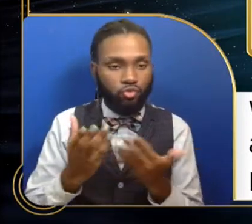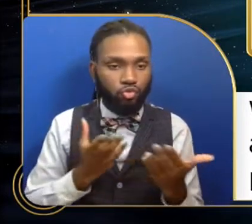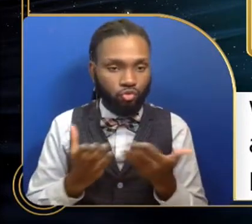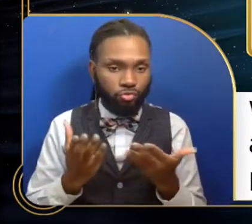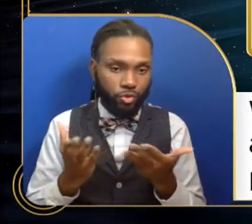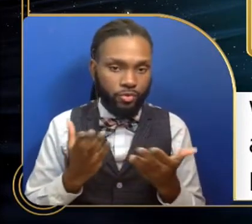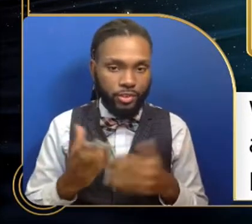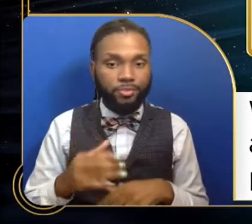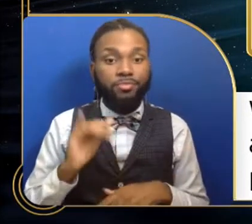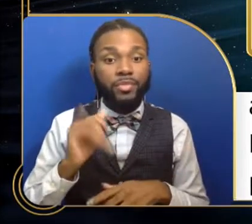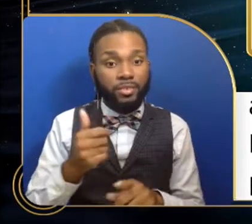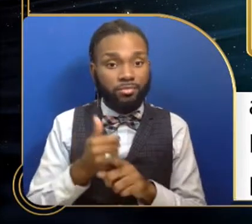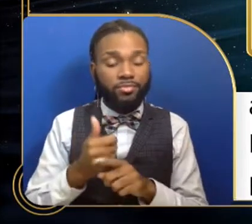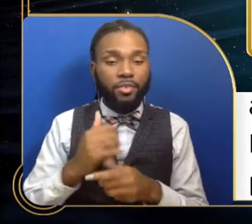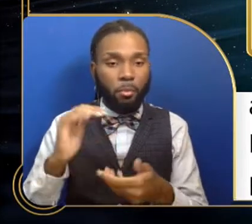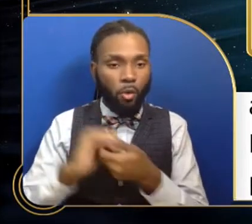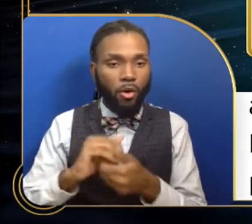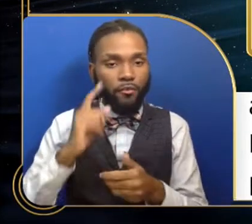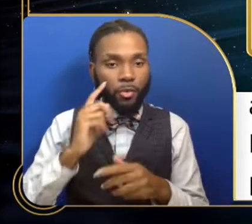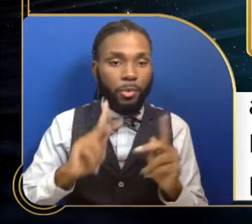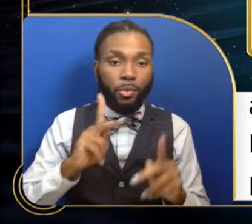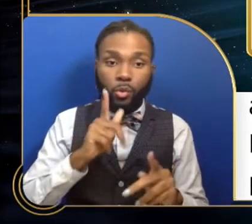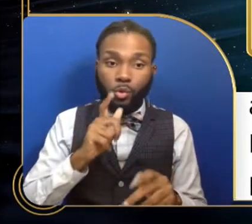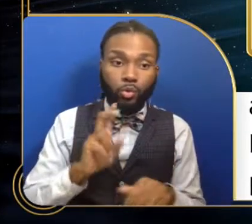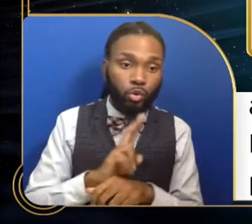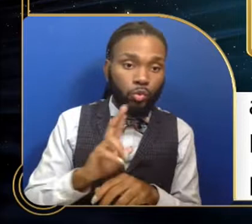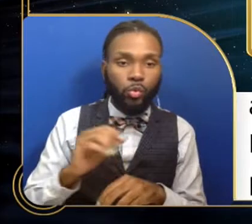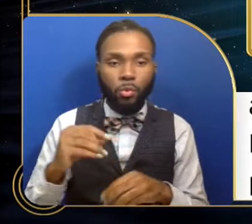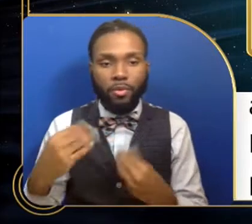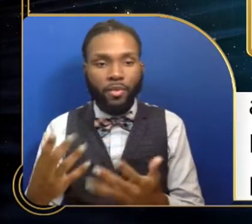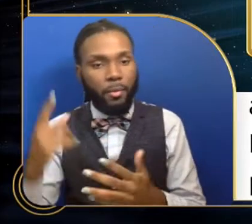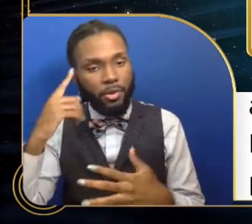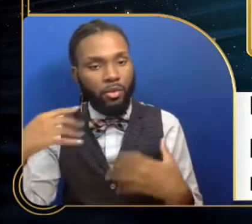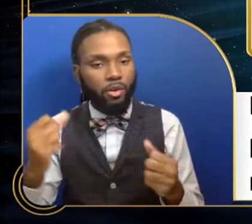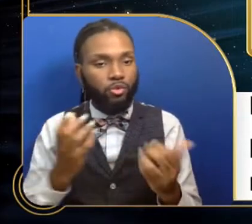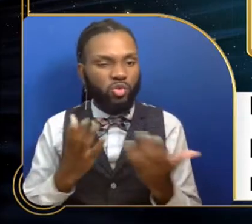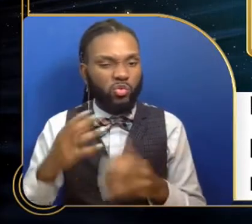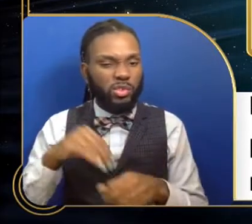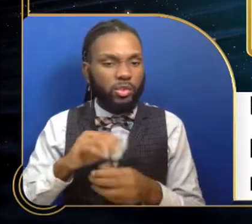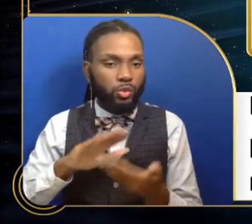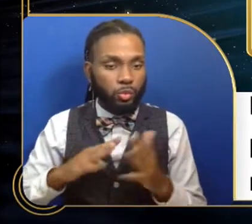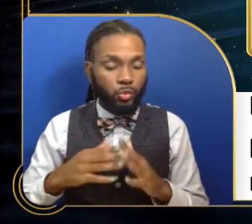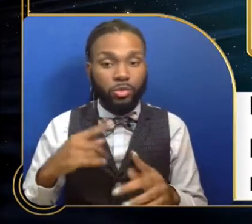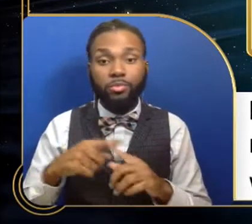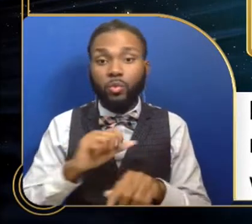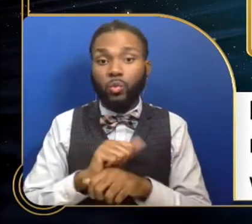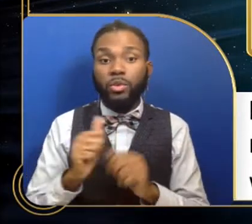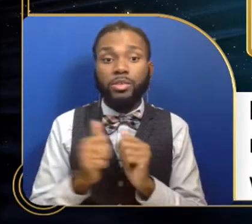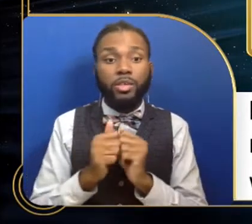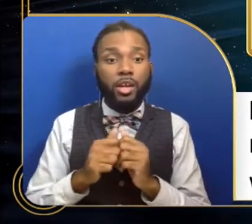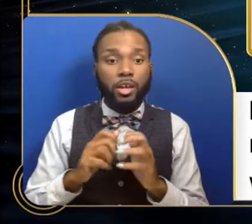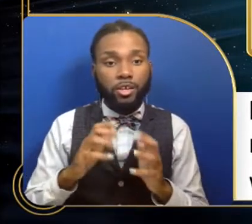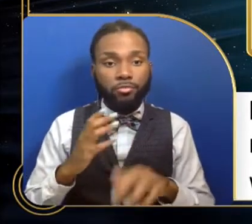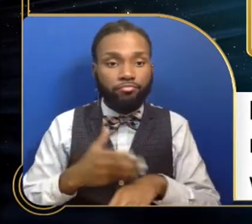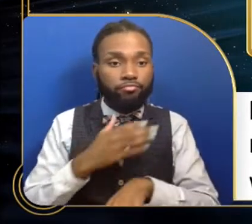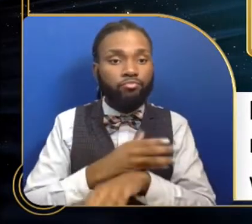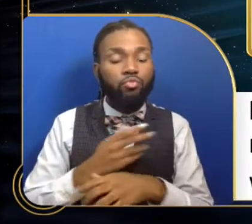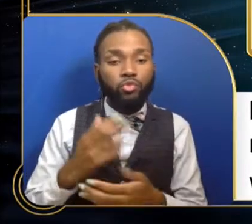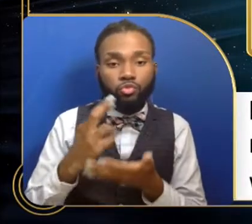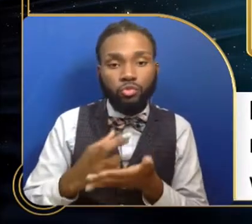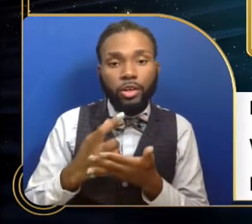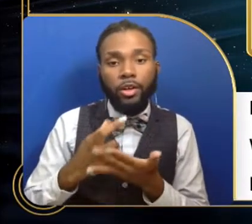and or provide mental health services in the community, and working together to advance recovery, rehabilitation, rights,